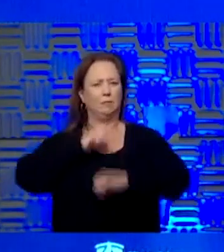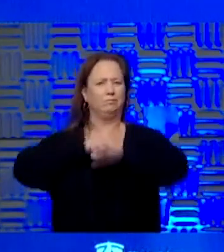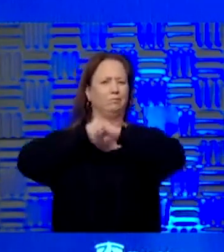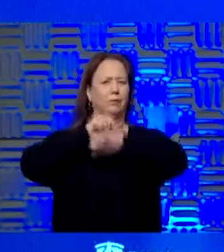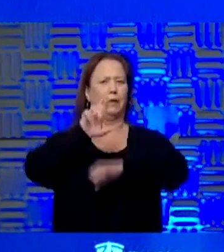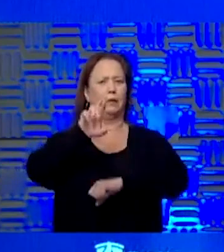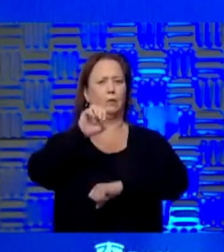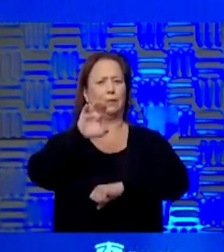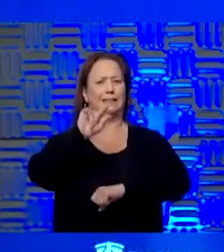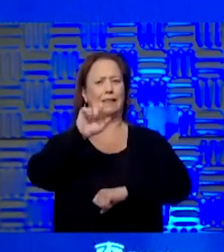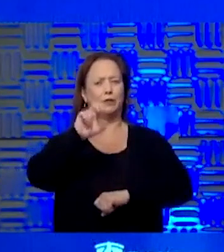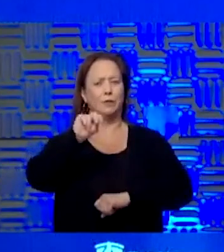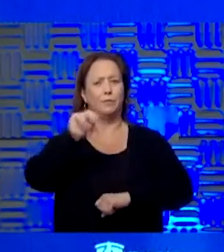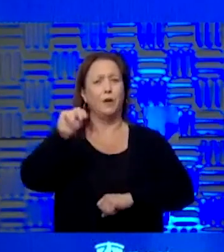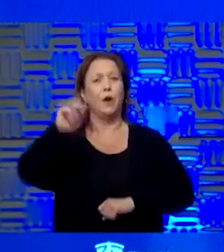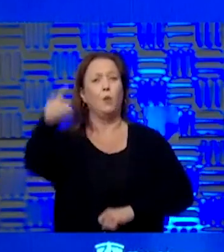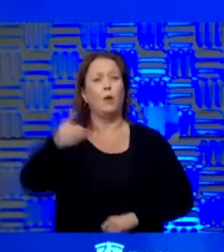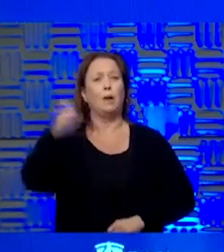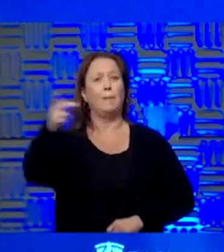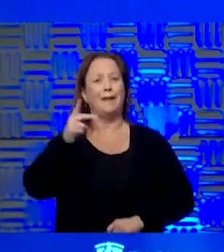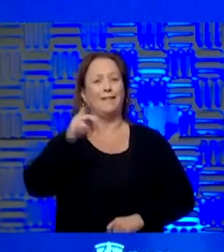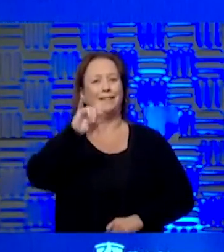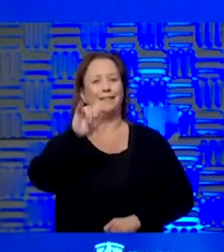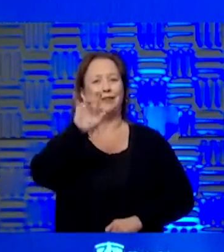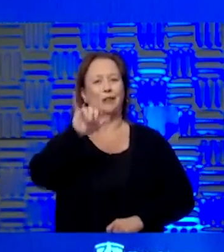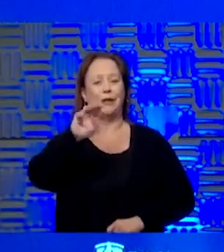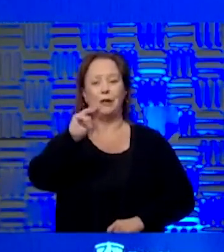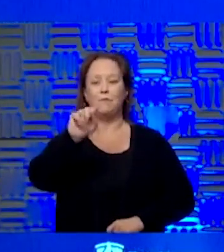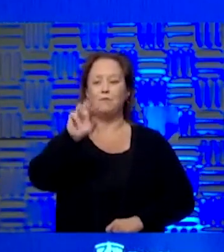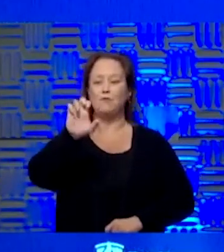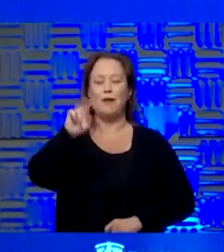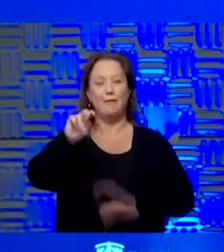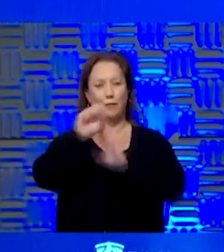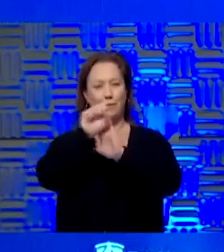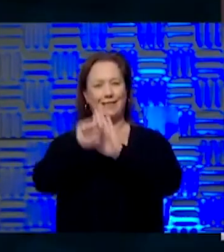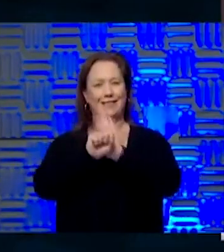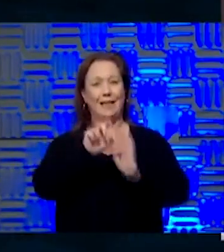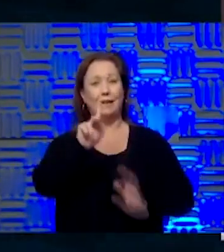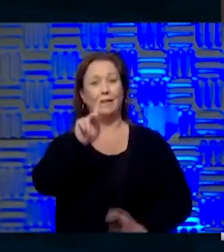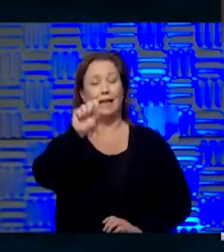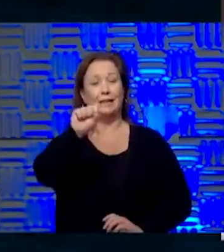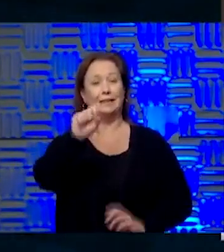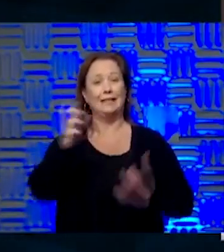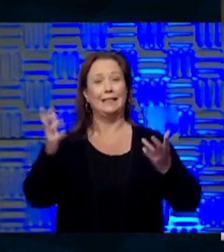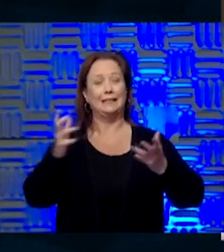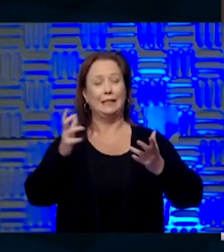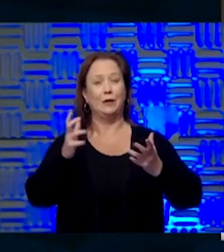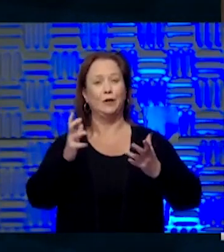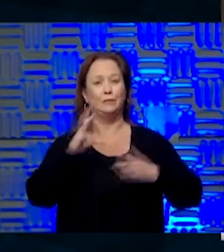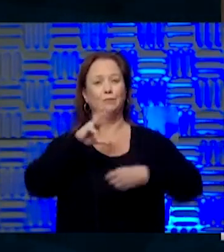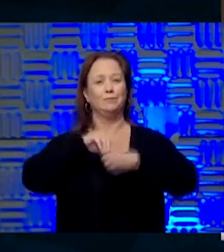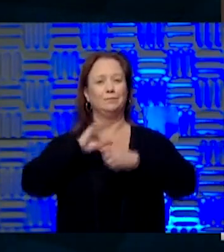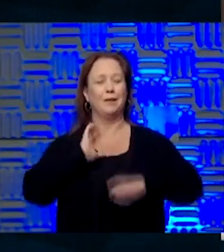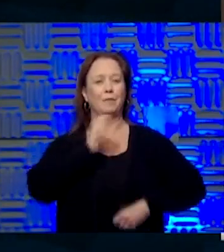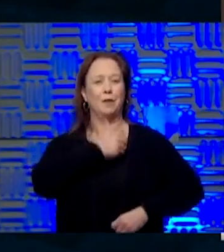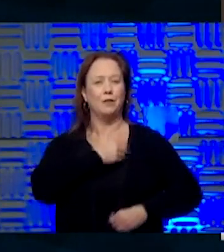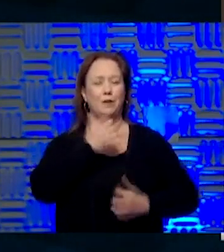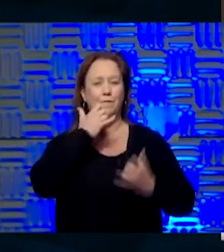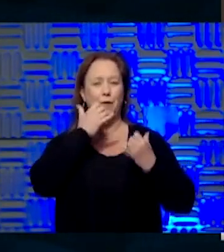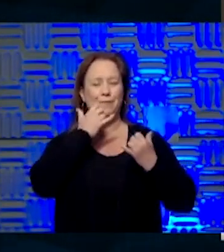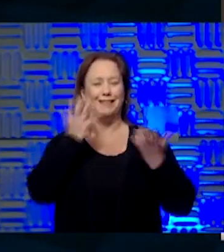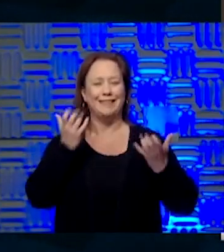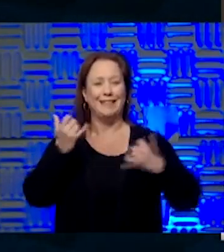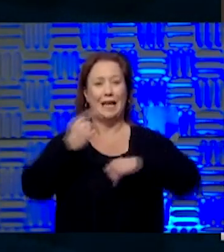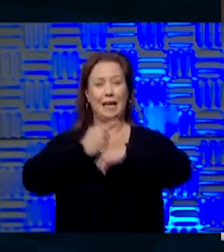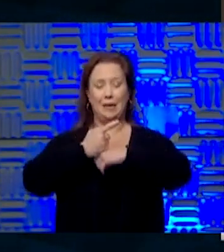we welcome back to our program Senator Jerry Moran from the state of Kansas. He's on our line this morning again, and we appreciate his being